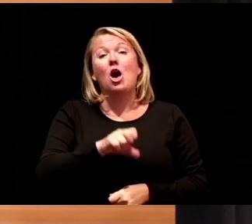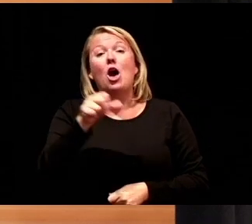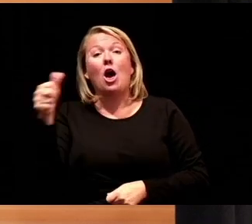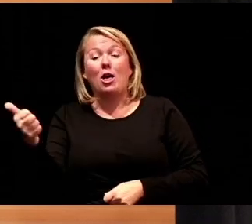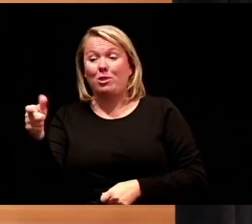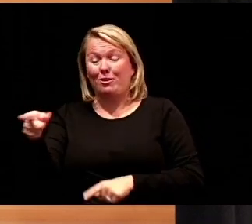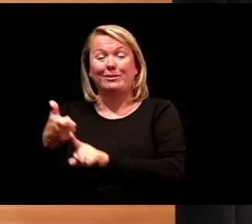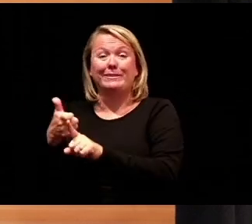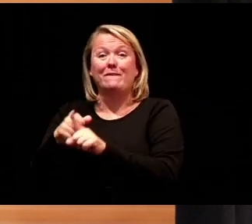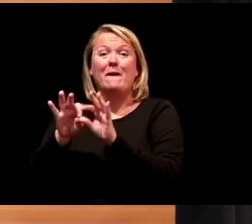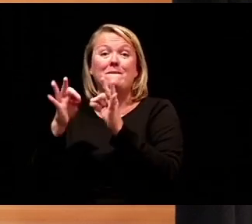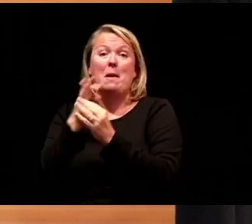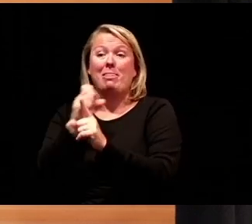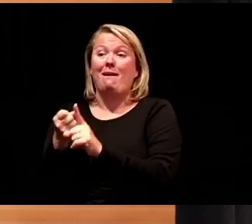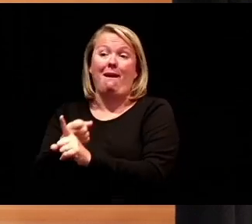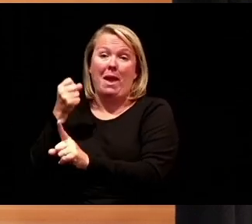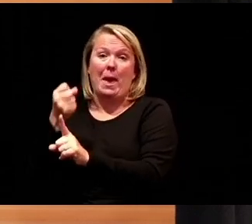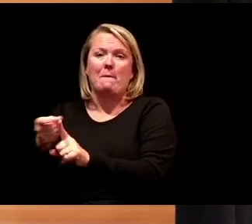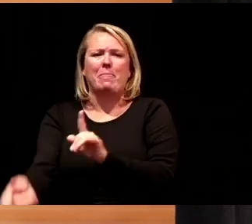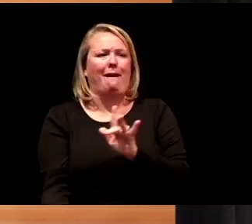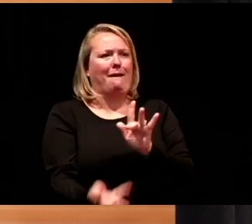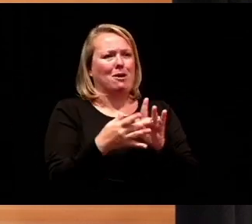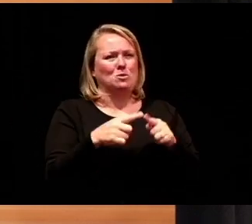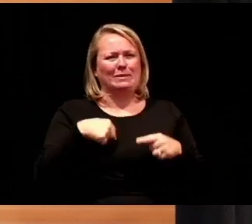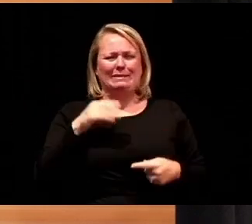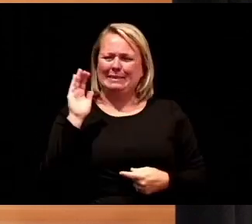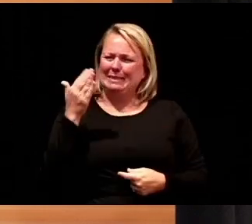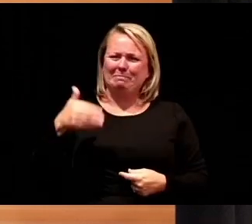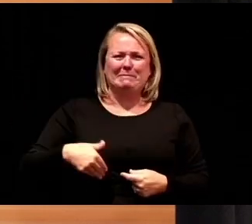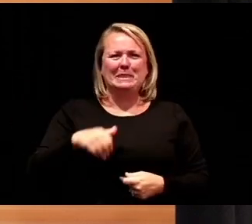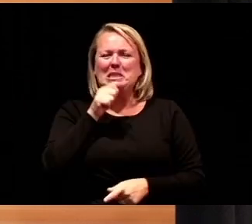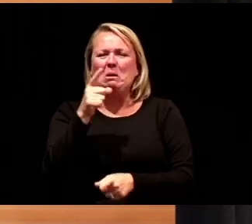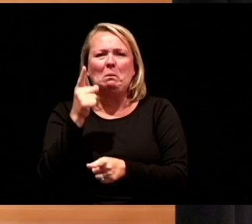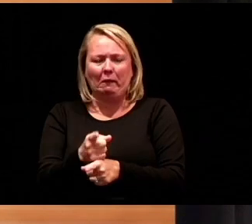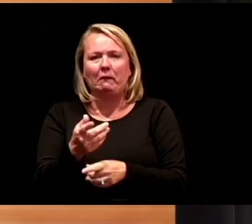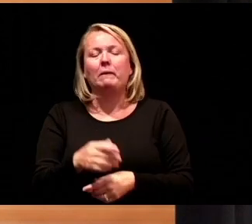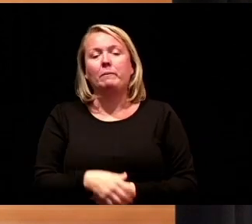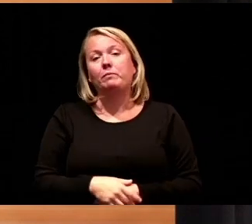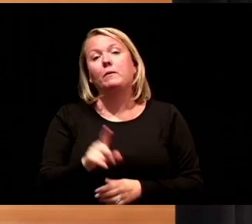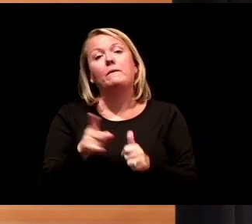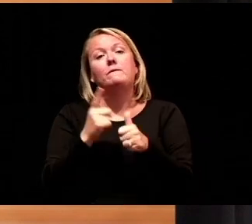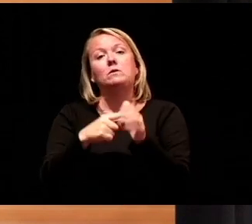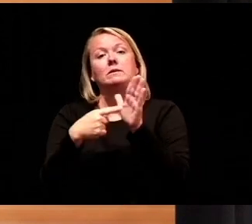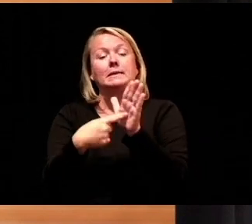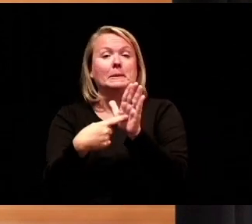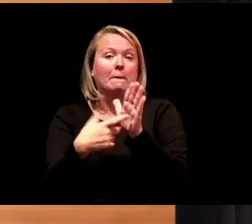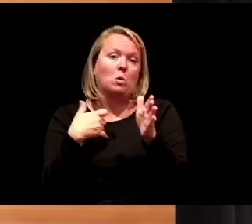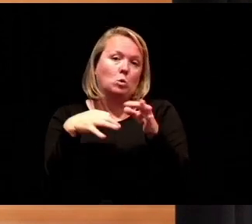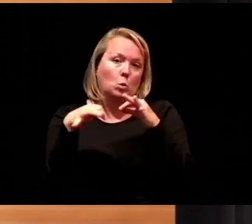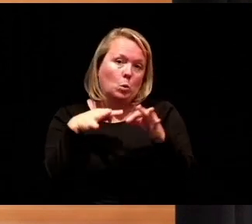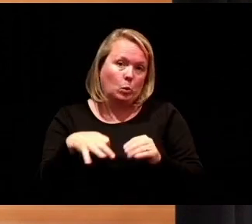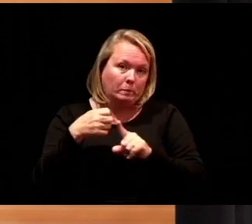as well as the disparity ratio, which helps, again, understand it uses census data to pull together what kind